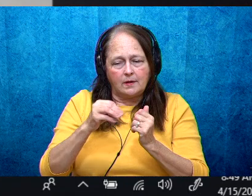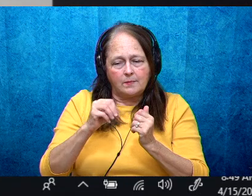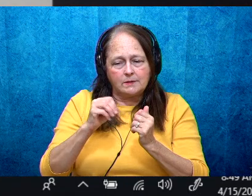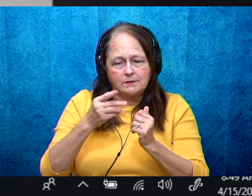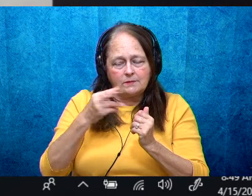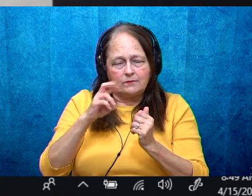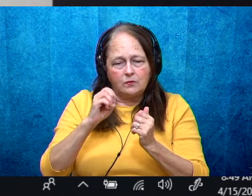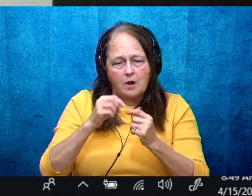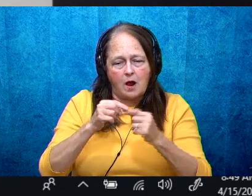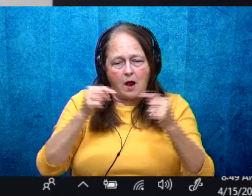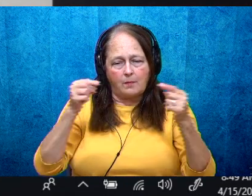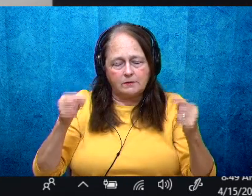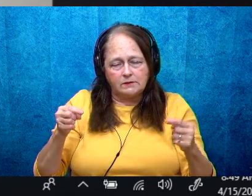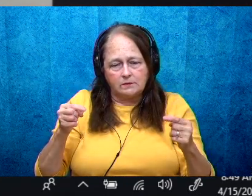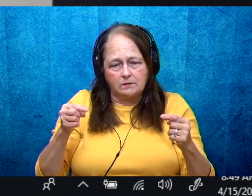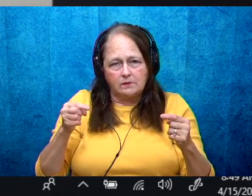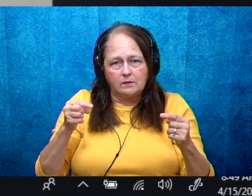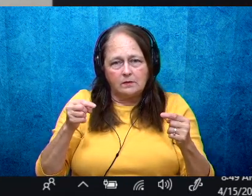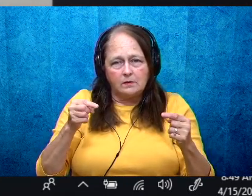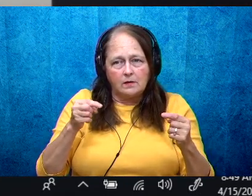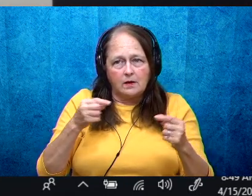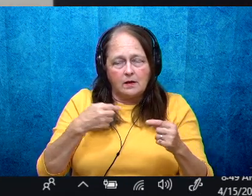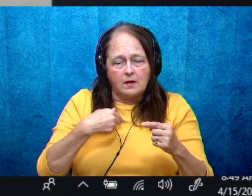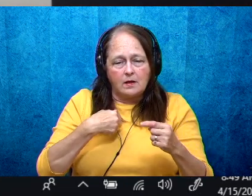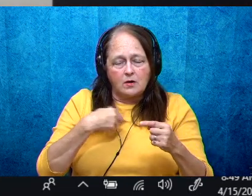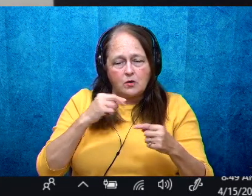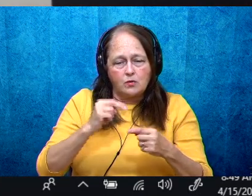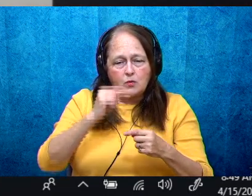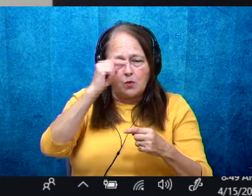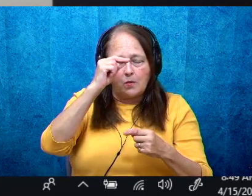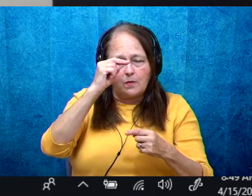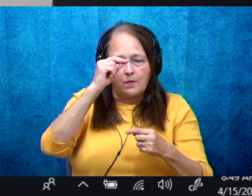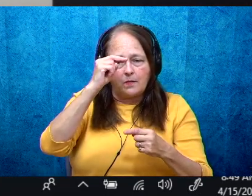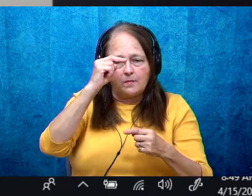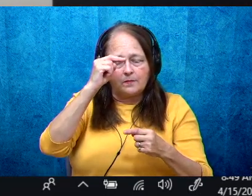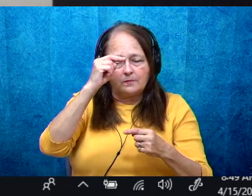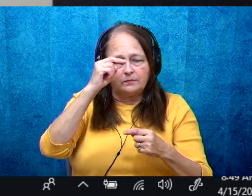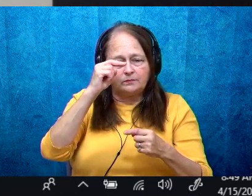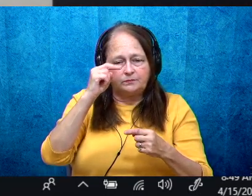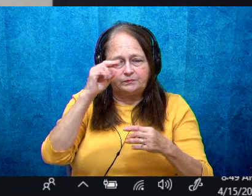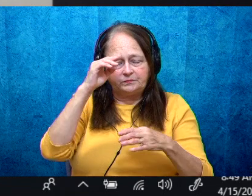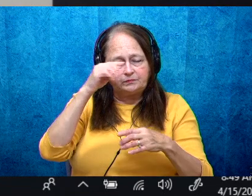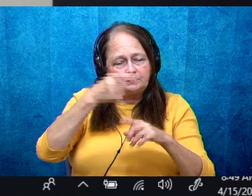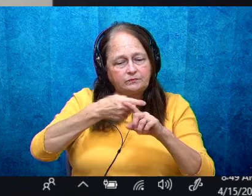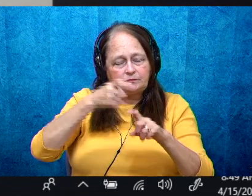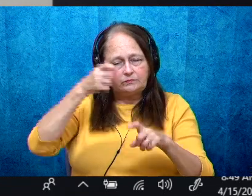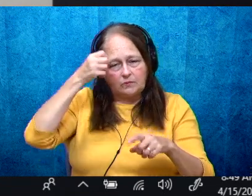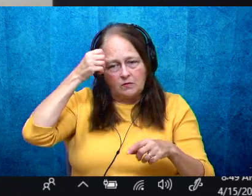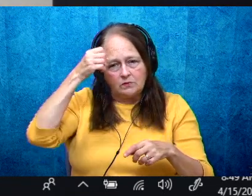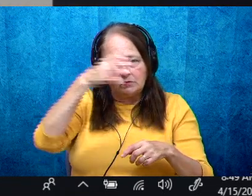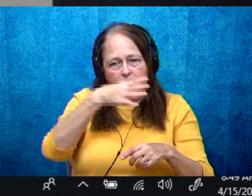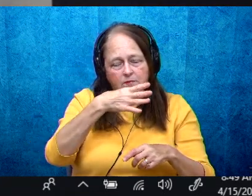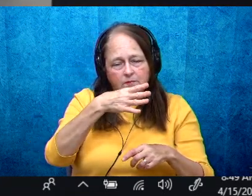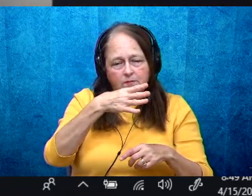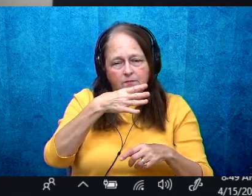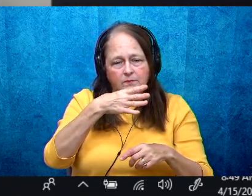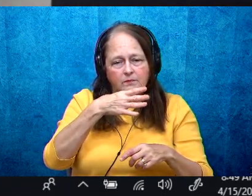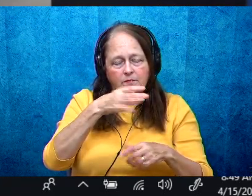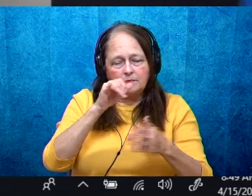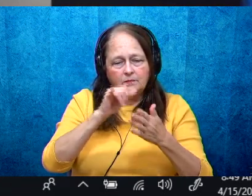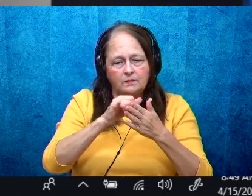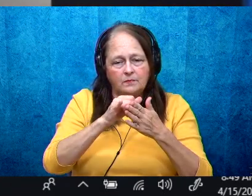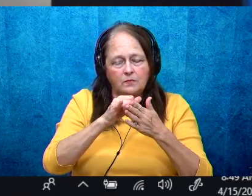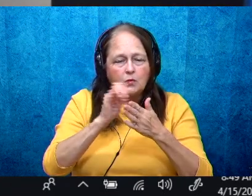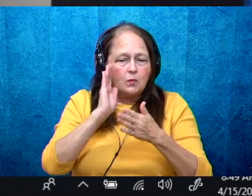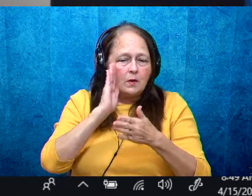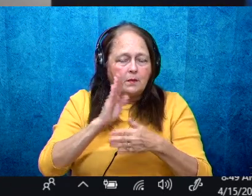be in opposite seasons. So here, I've got the northern hemisphere, and his axis is pointed away from the sun. So this season